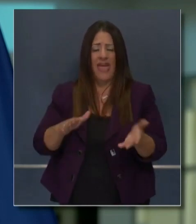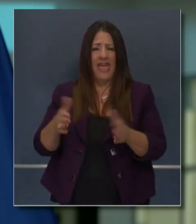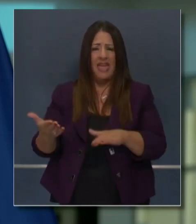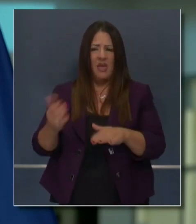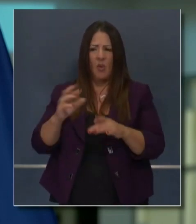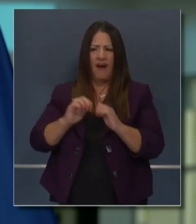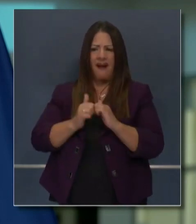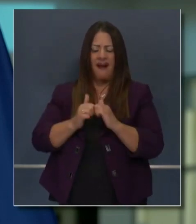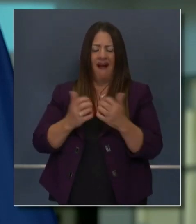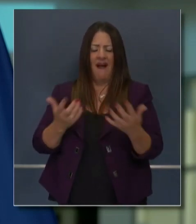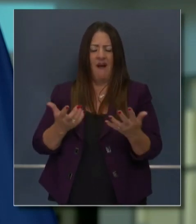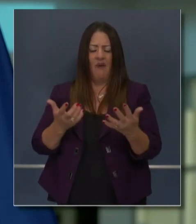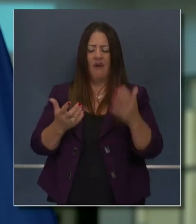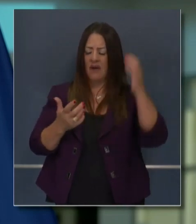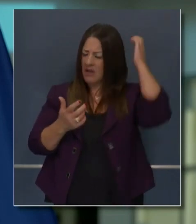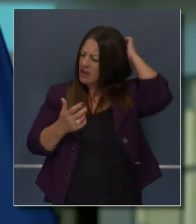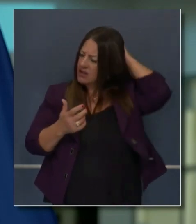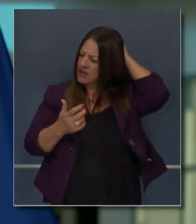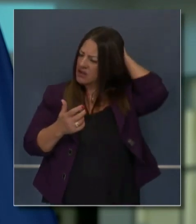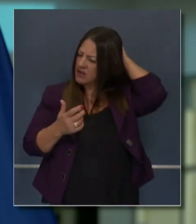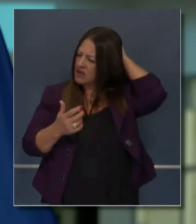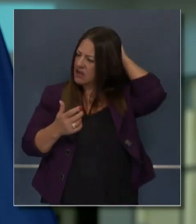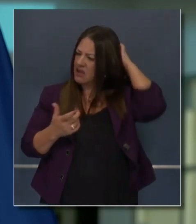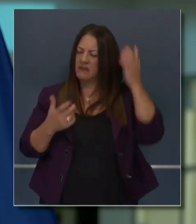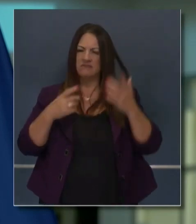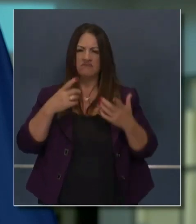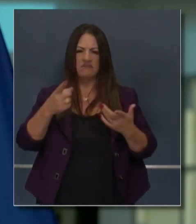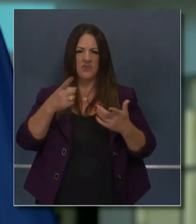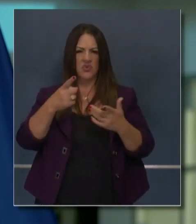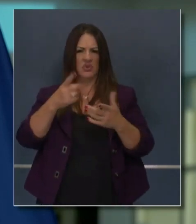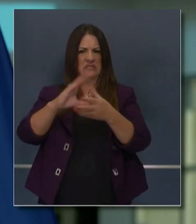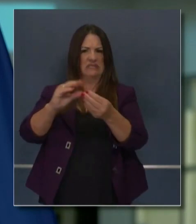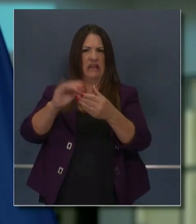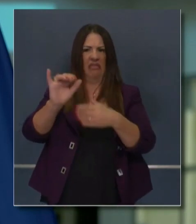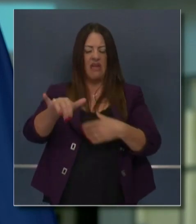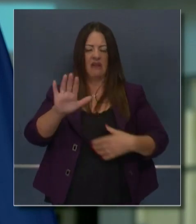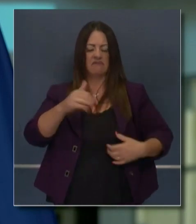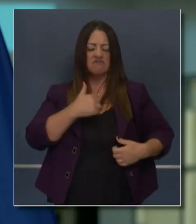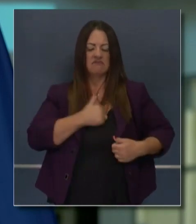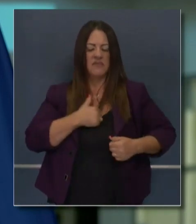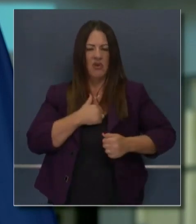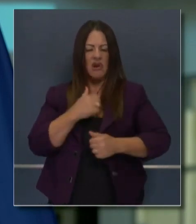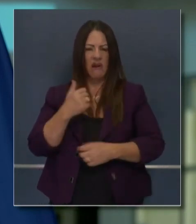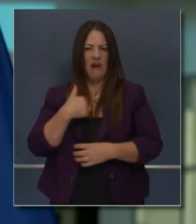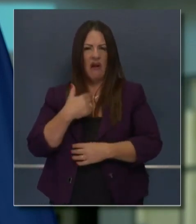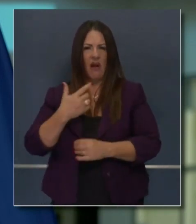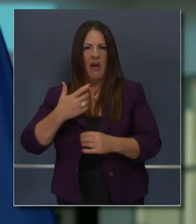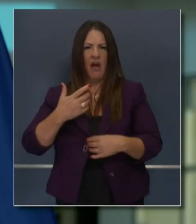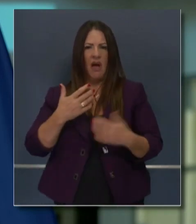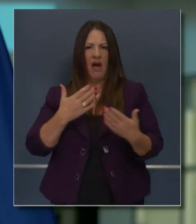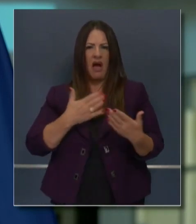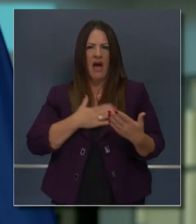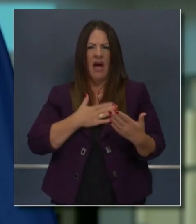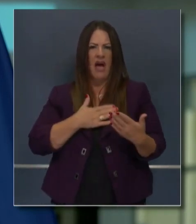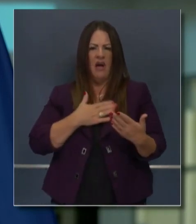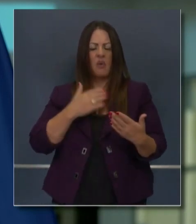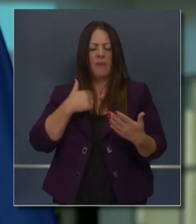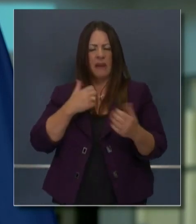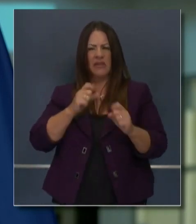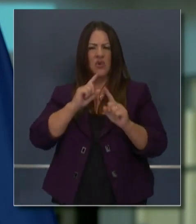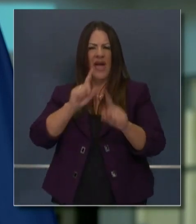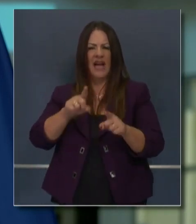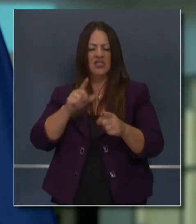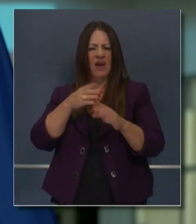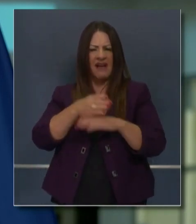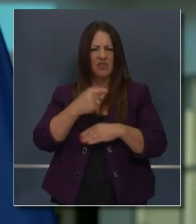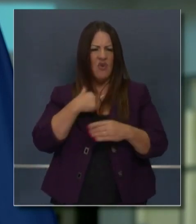it occurred, but obviously a legend, and so forgive me. I happily return to that question when I